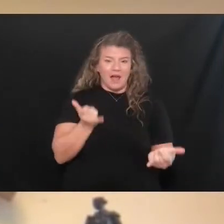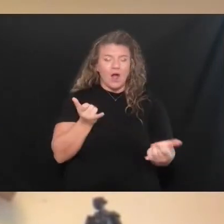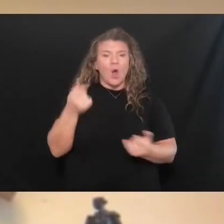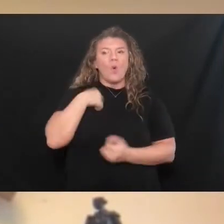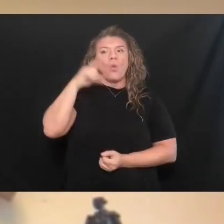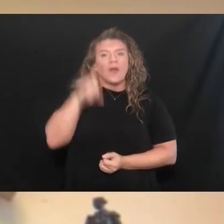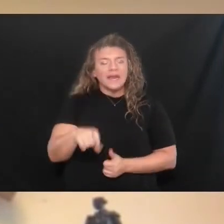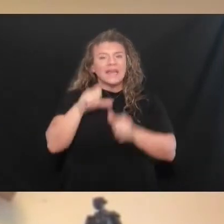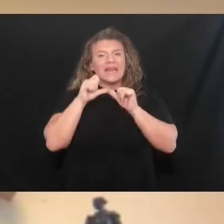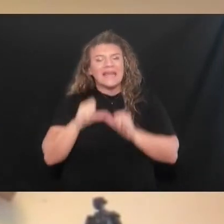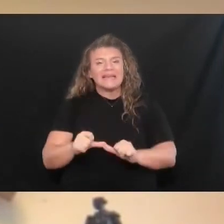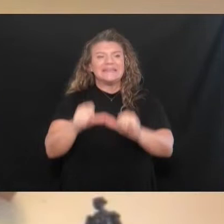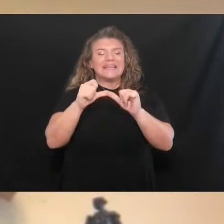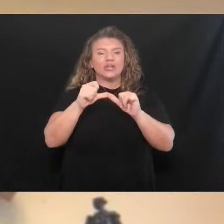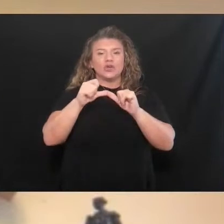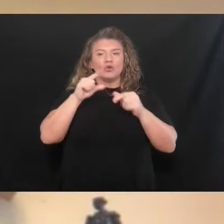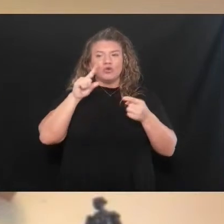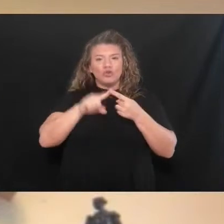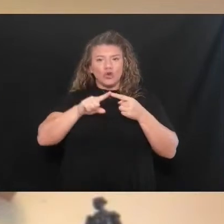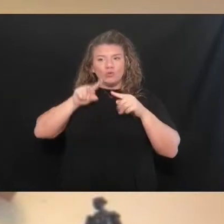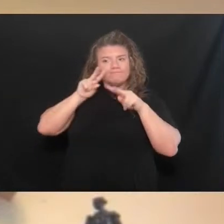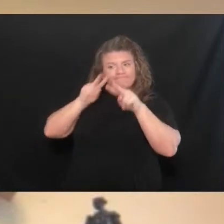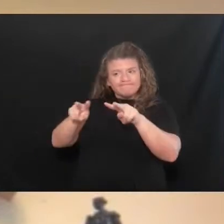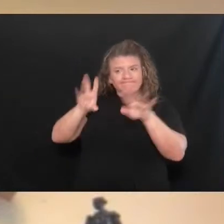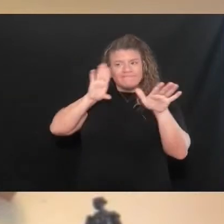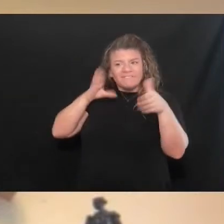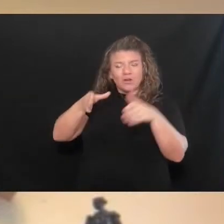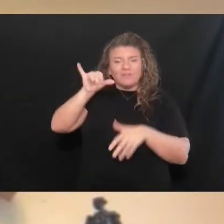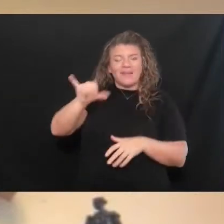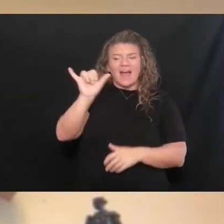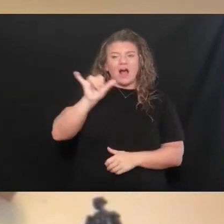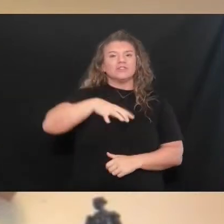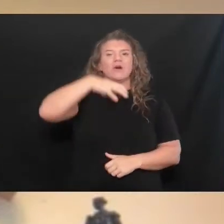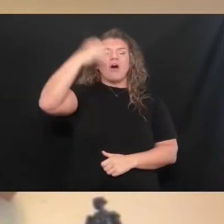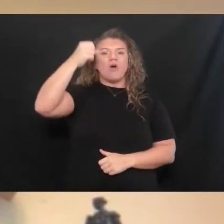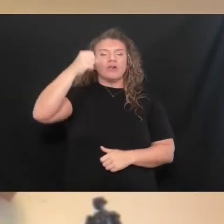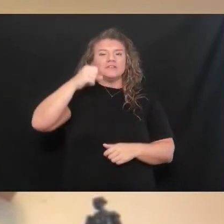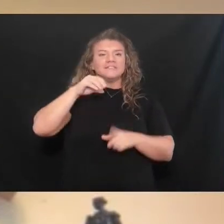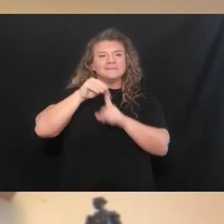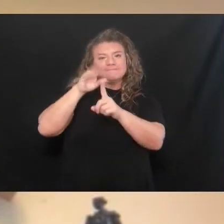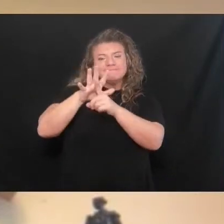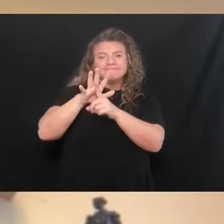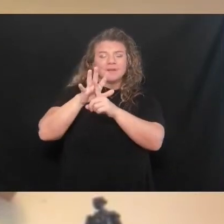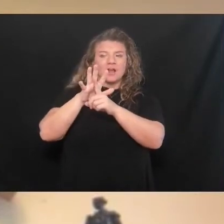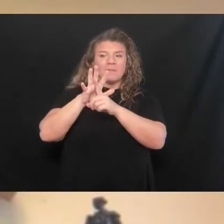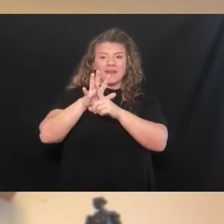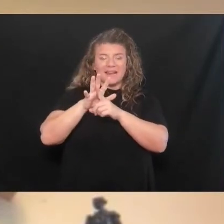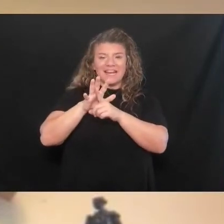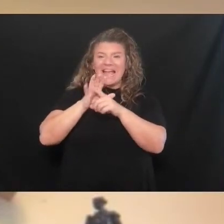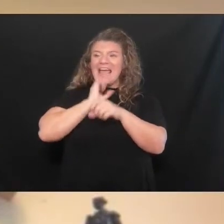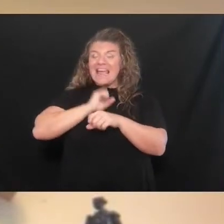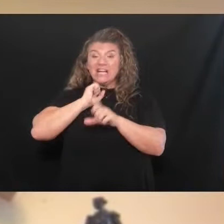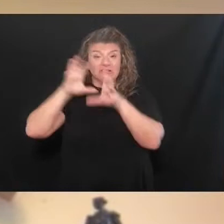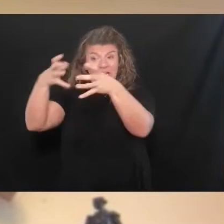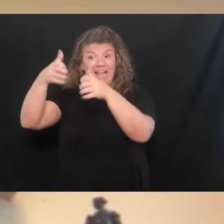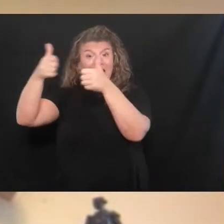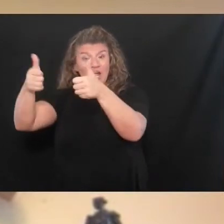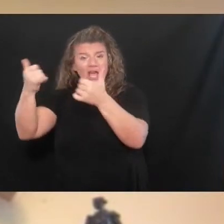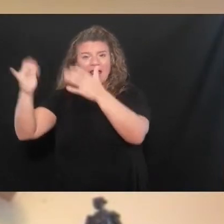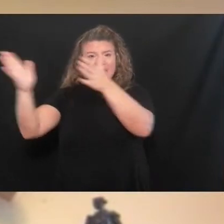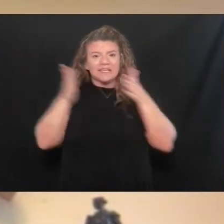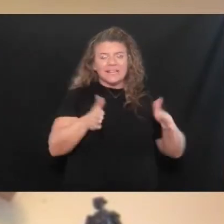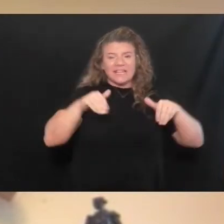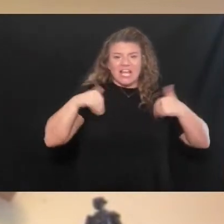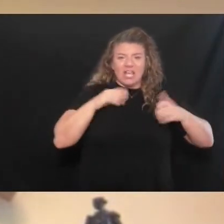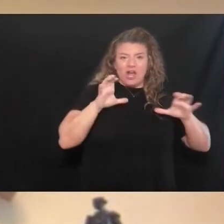need to continue to raise that, as well as in our other age categories, particularly our younger West Virginians. As the governor pointed